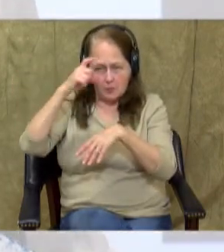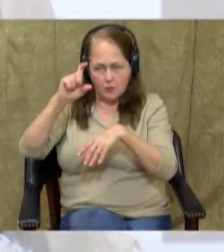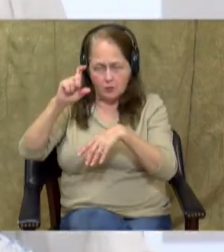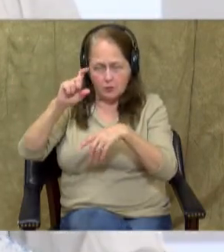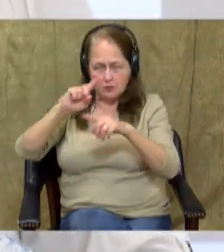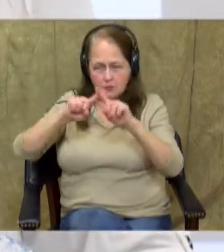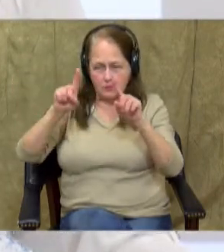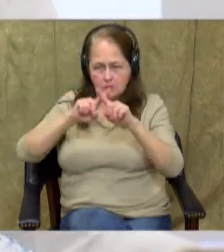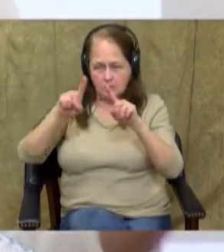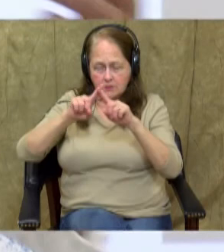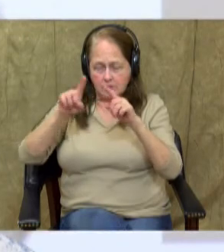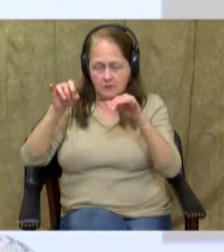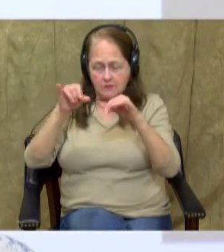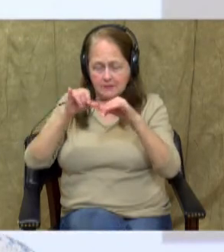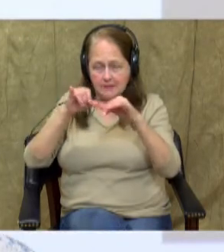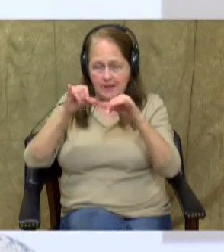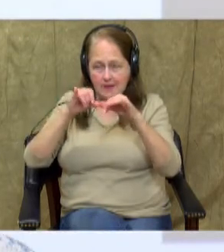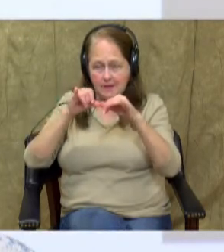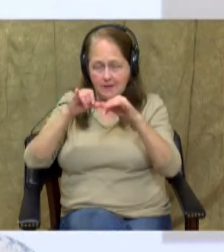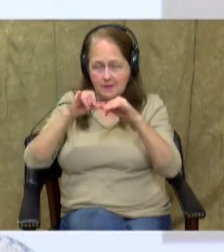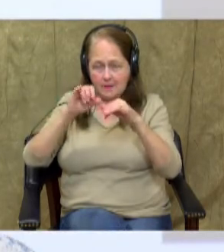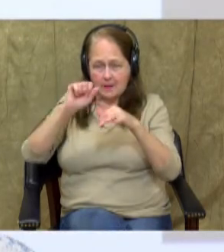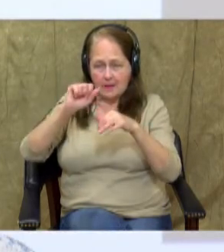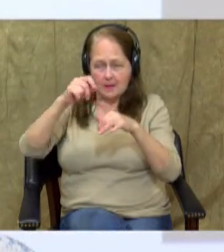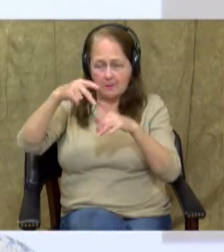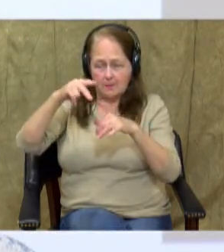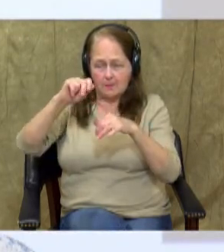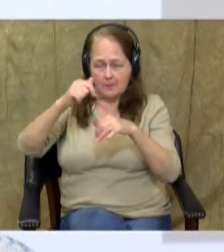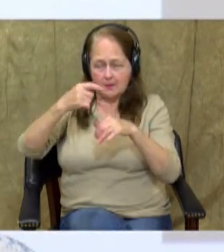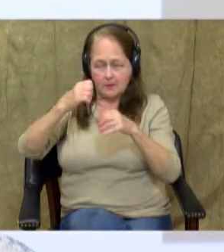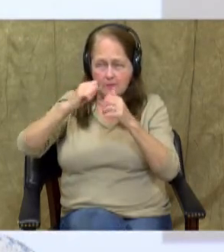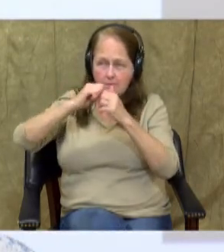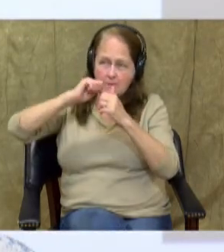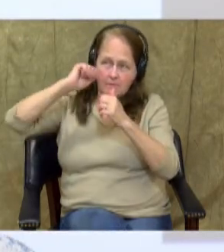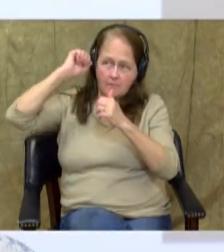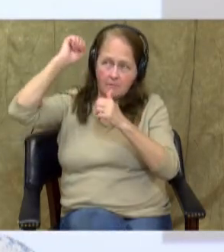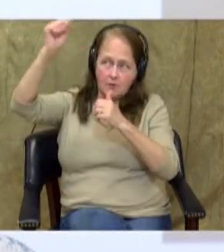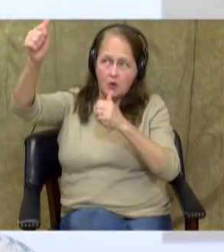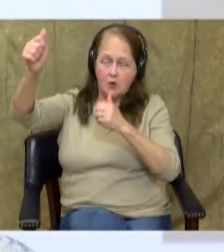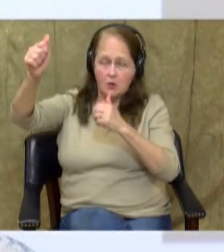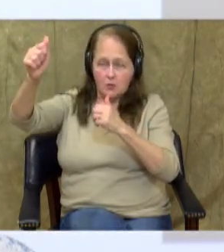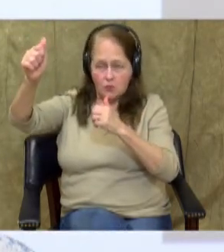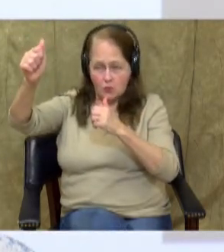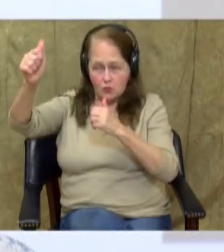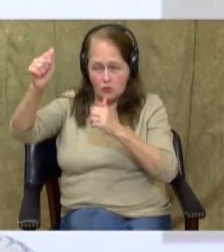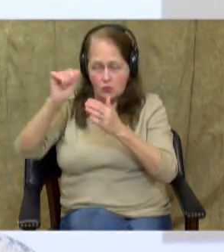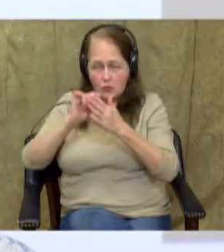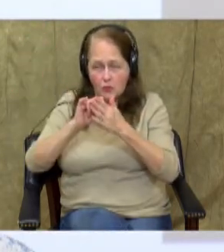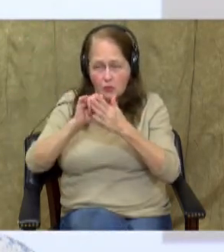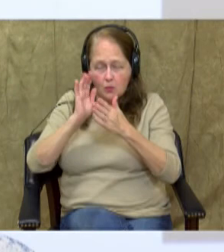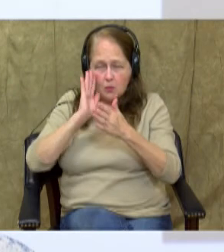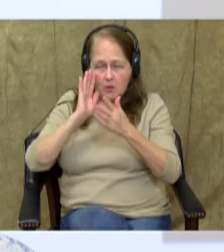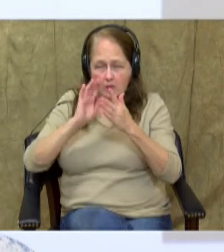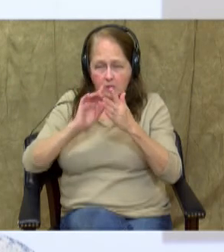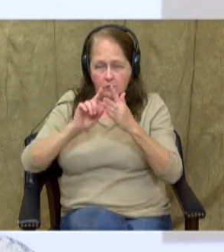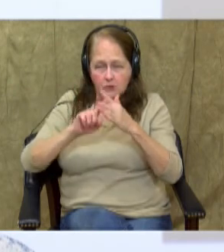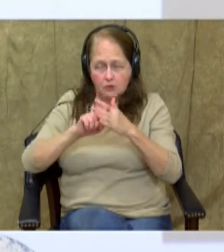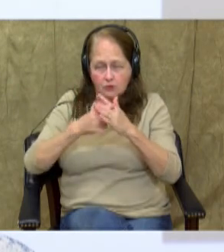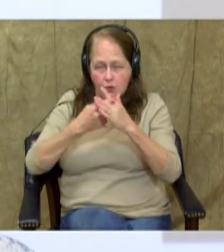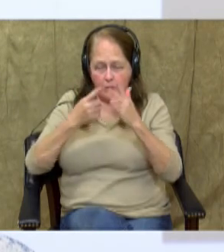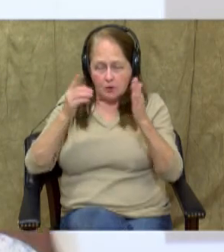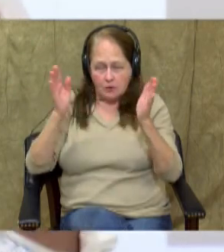to change size. At apogee, when the moon is furthest away, the moon's going to appear very